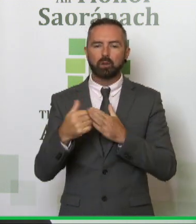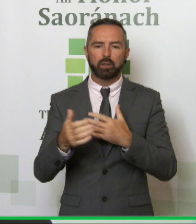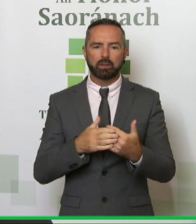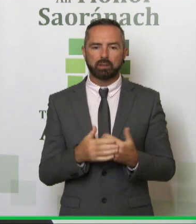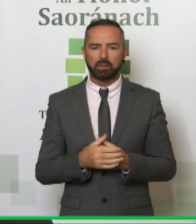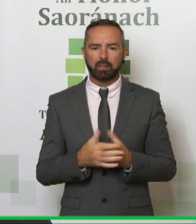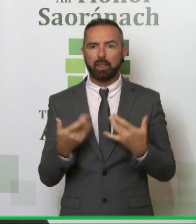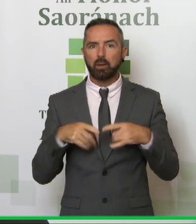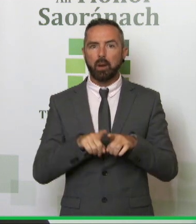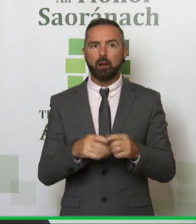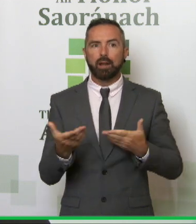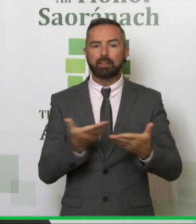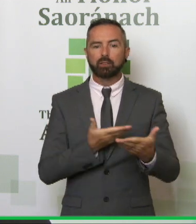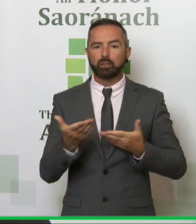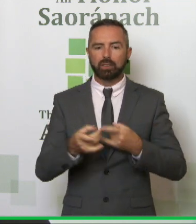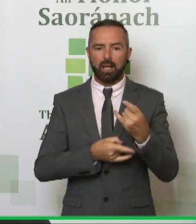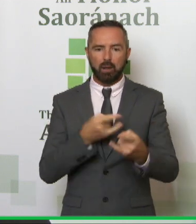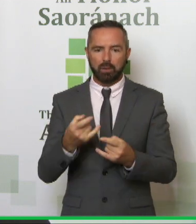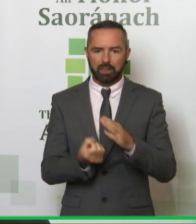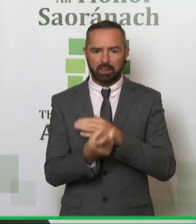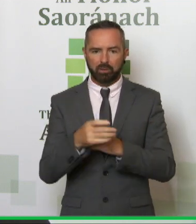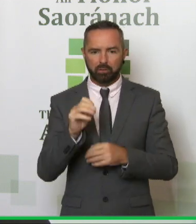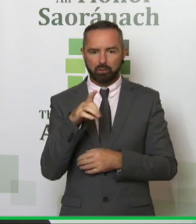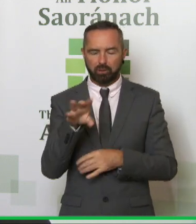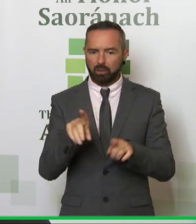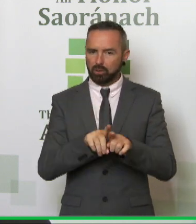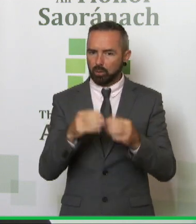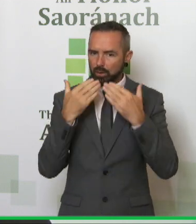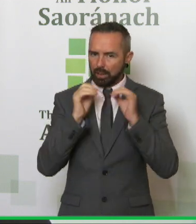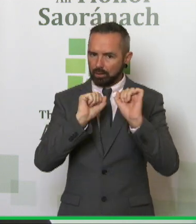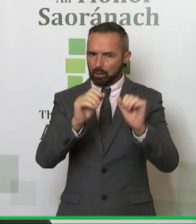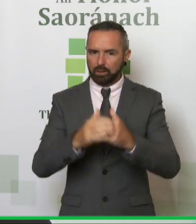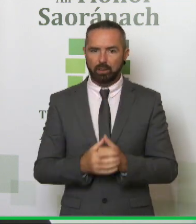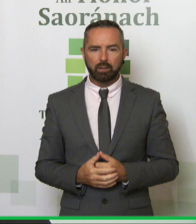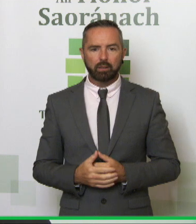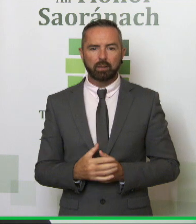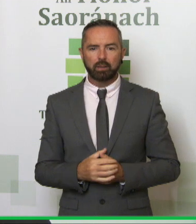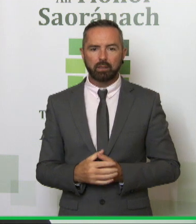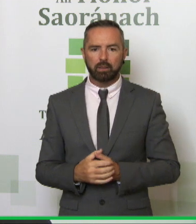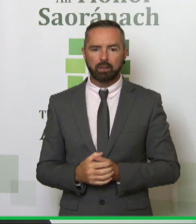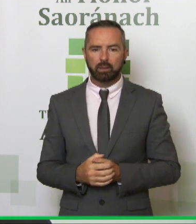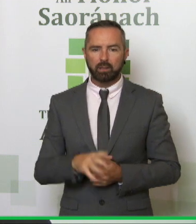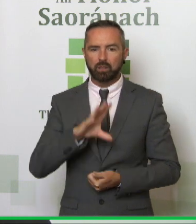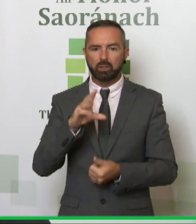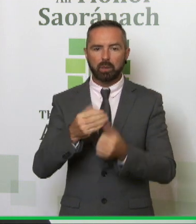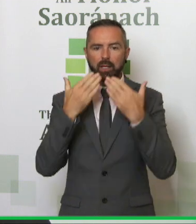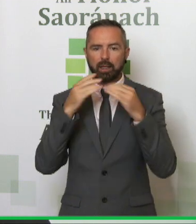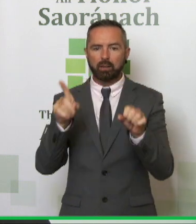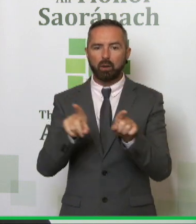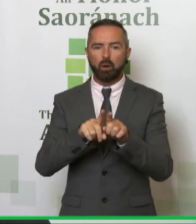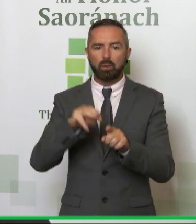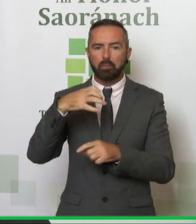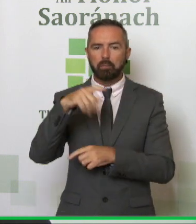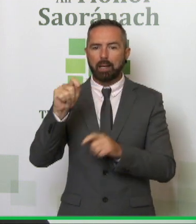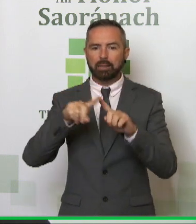the parallel discussion that's happened around the whole issue of drugs as well. So thanks to those as well. Special thanks, as always, to Matt and